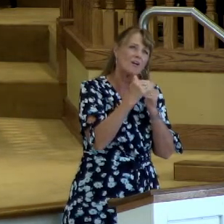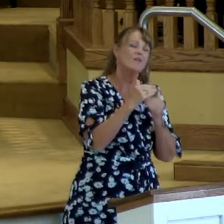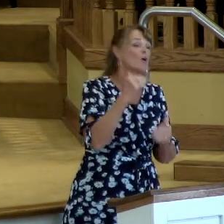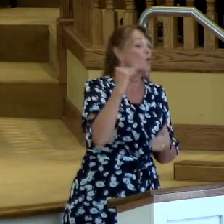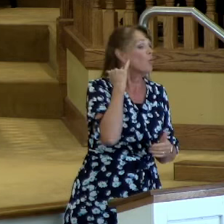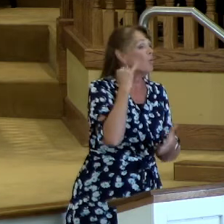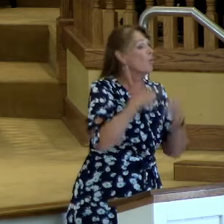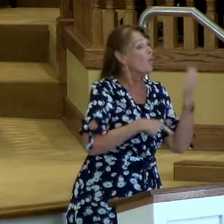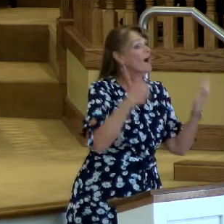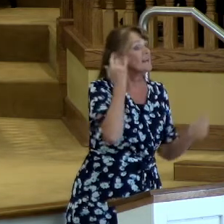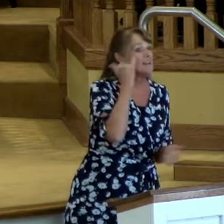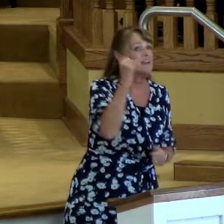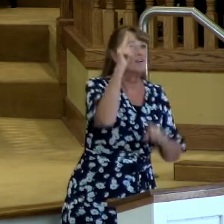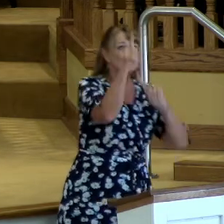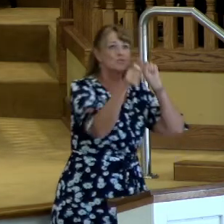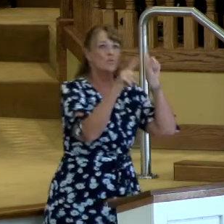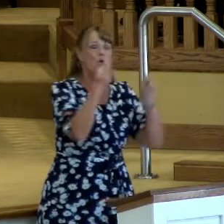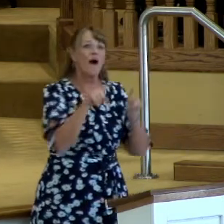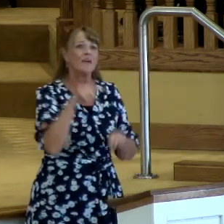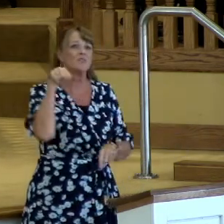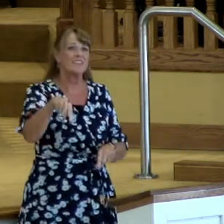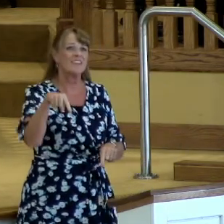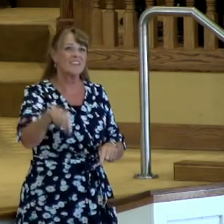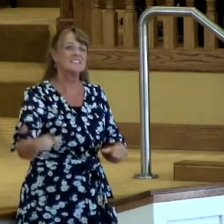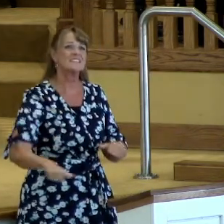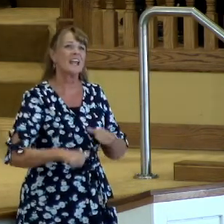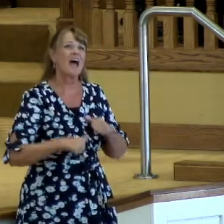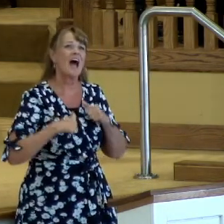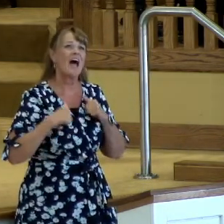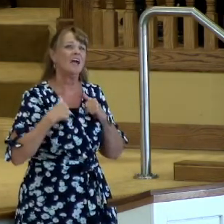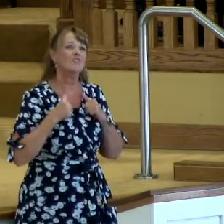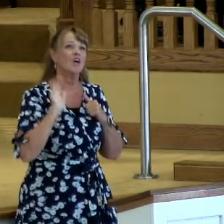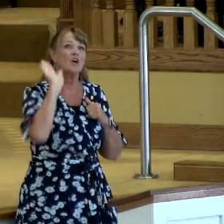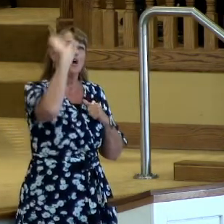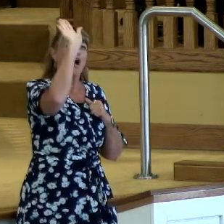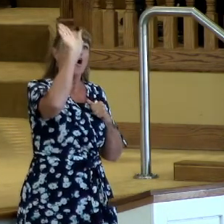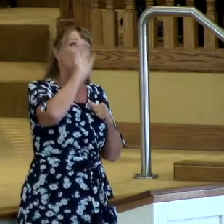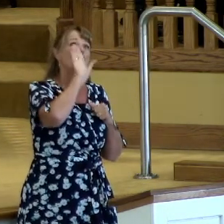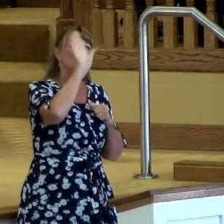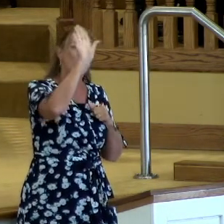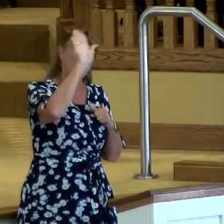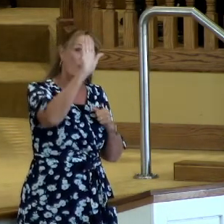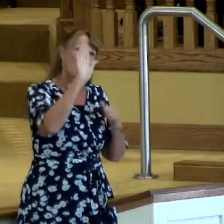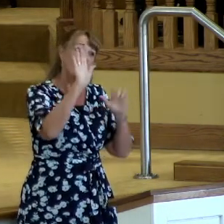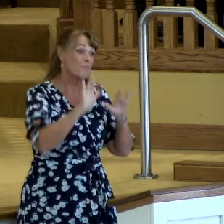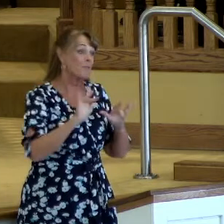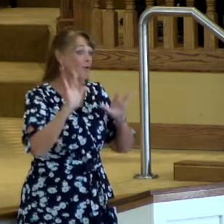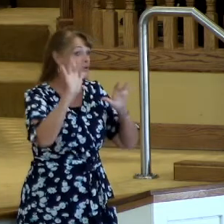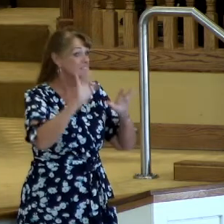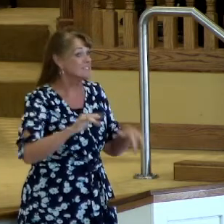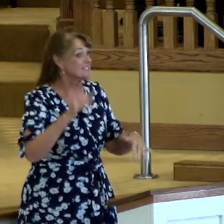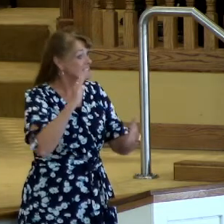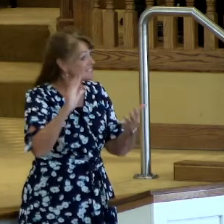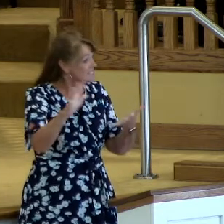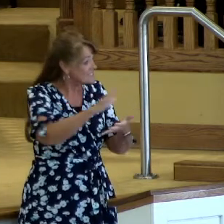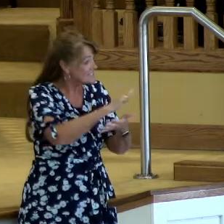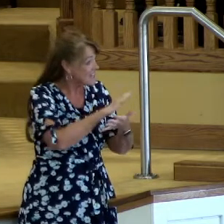What if trials of this life are your mercies in